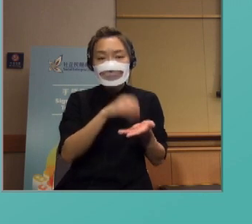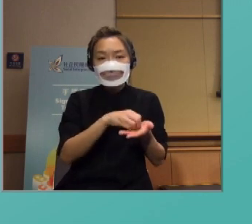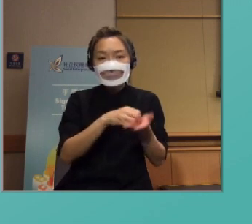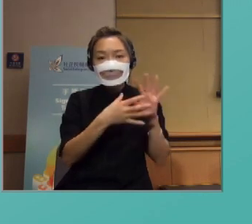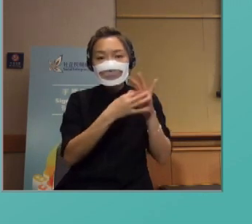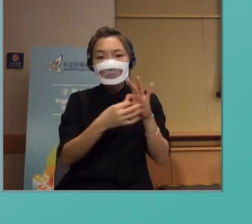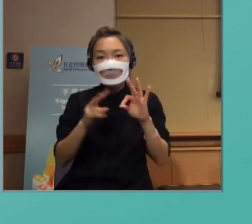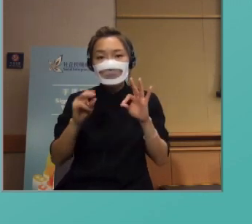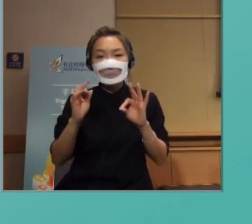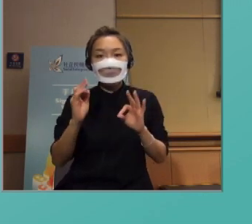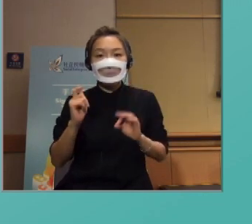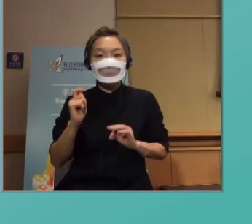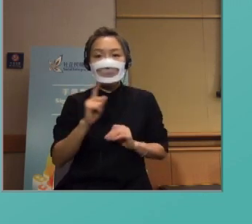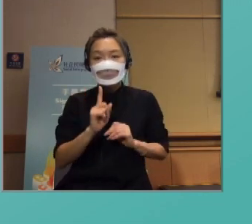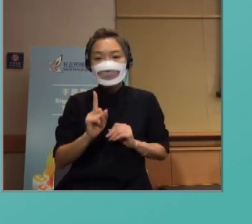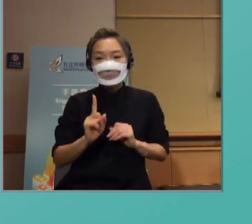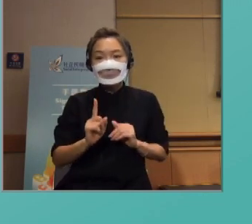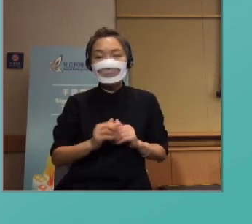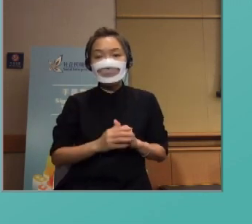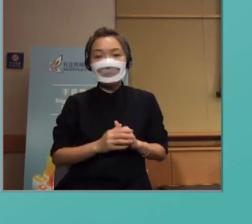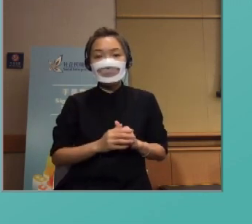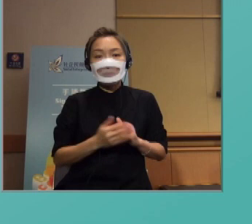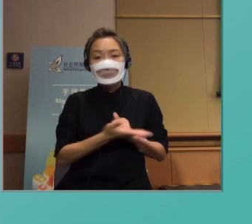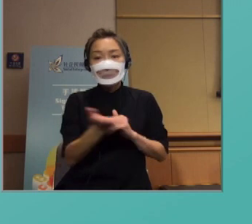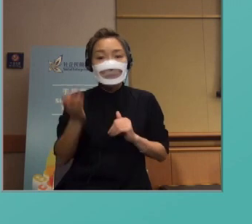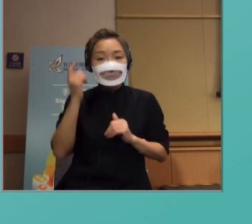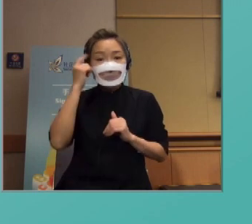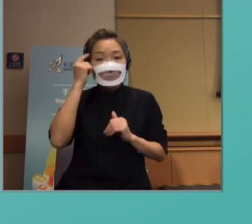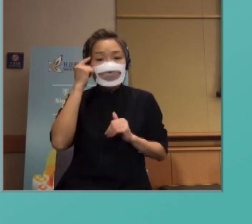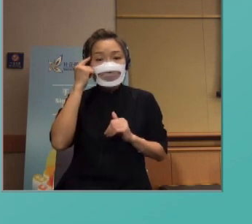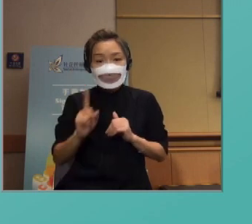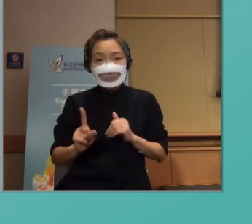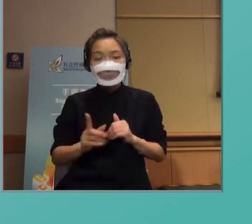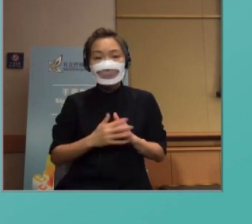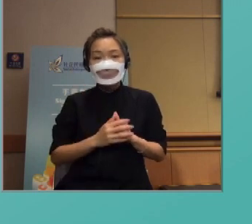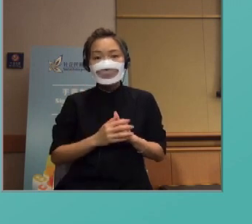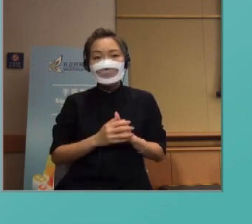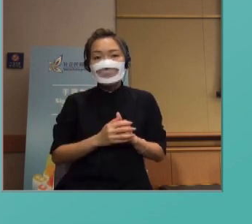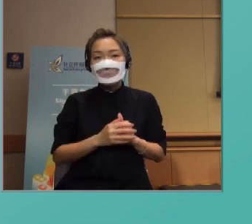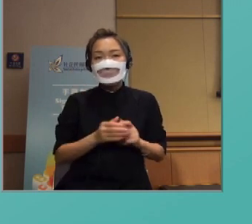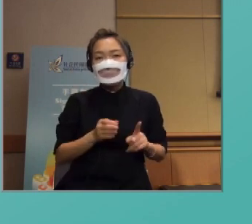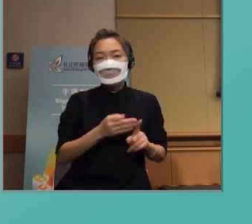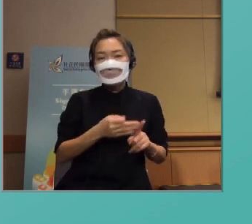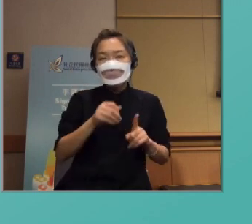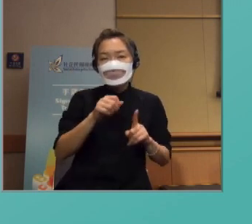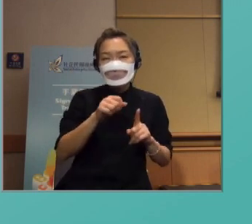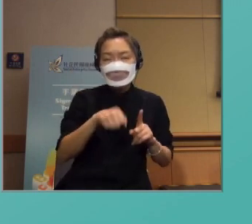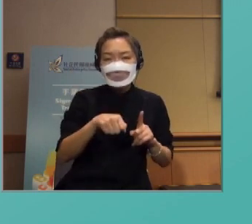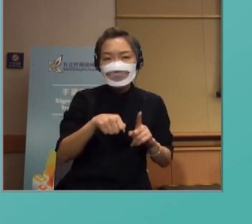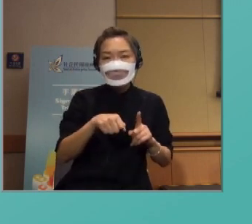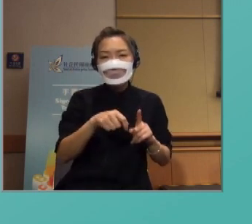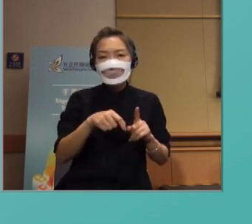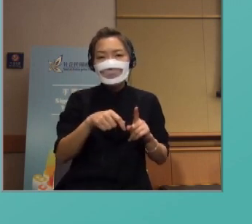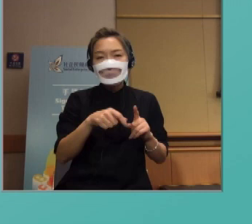NFT? So basically, is a digital representation of any objects that is recorded in the blockchain